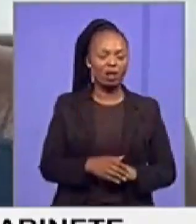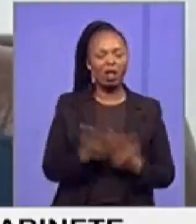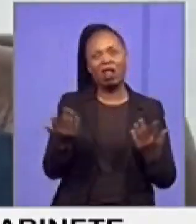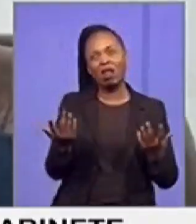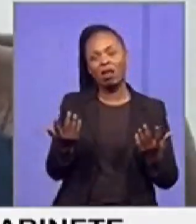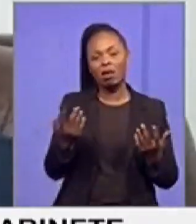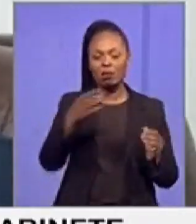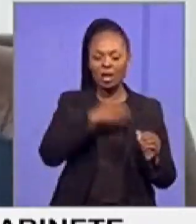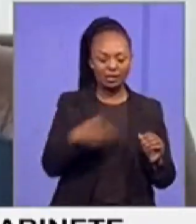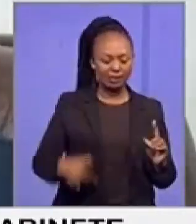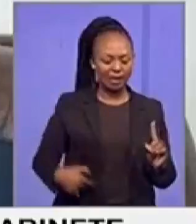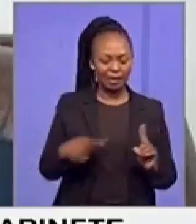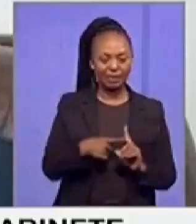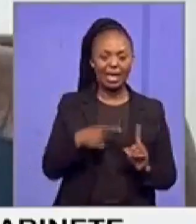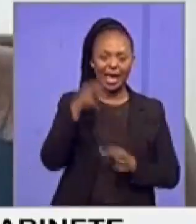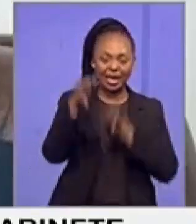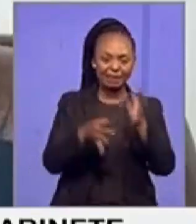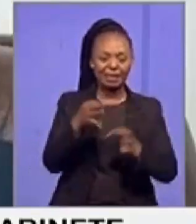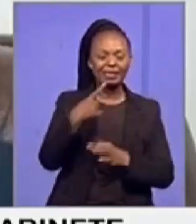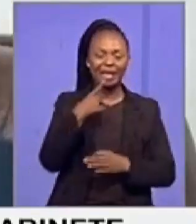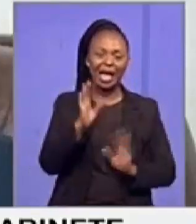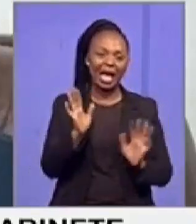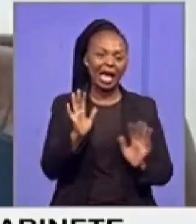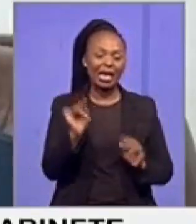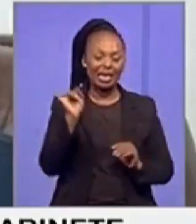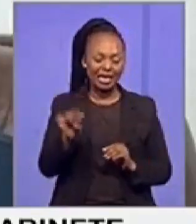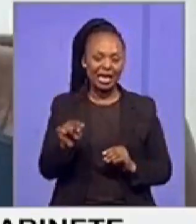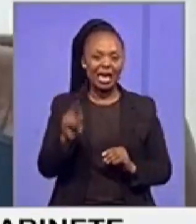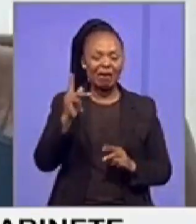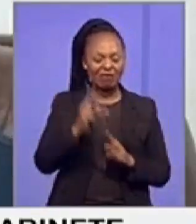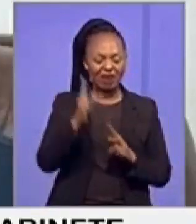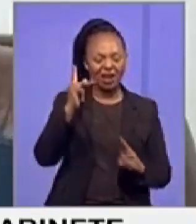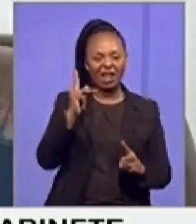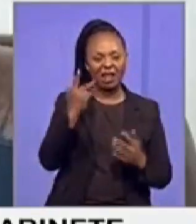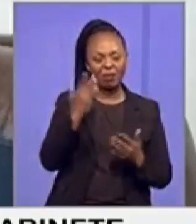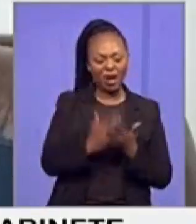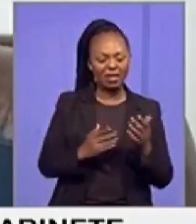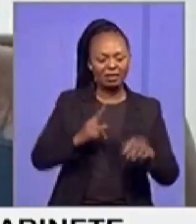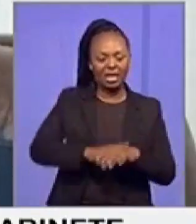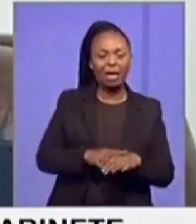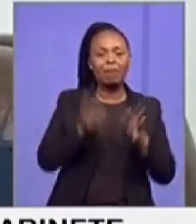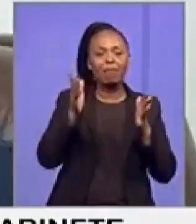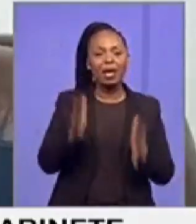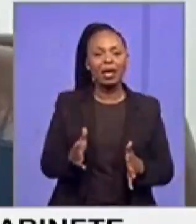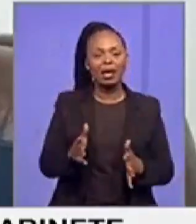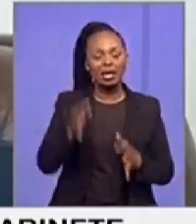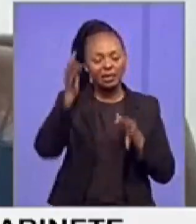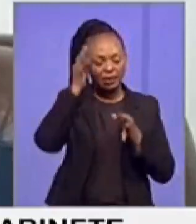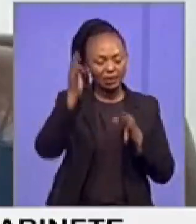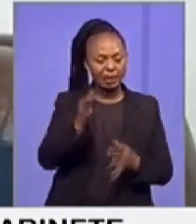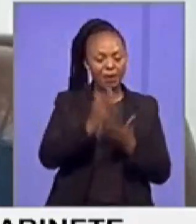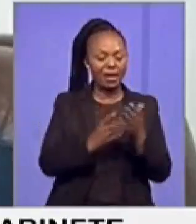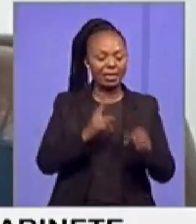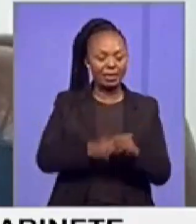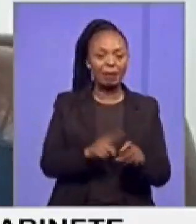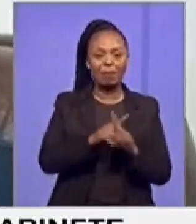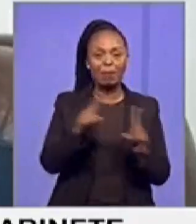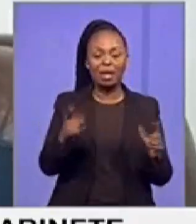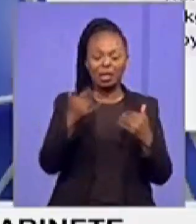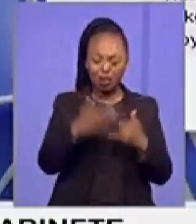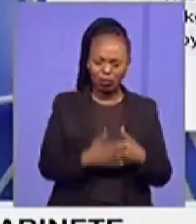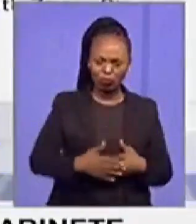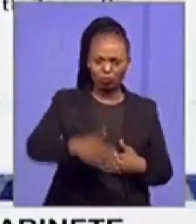president a hlaloseditse hore ena ke keto ya nakwana fela empa ho ya ka nna se keto ya nakwana because ha o so kenya